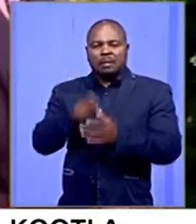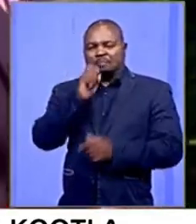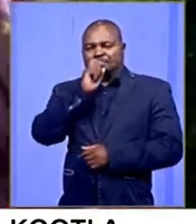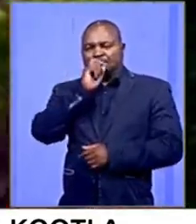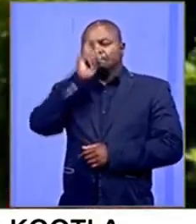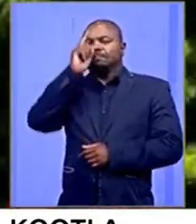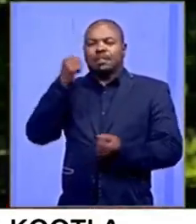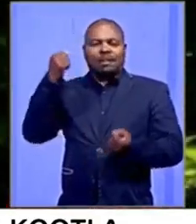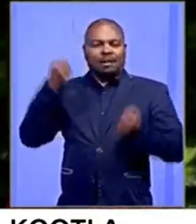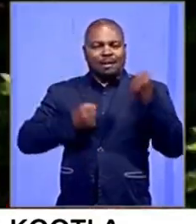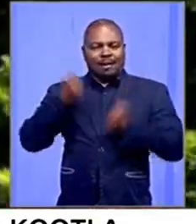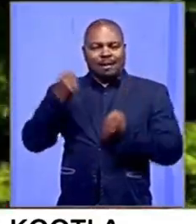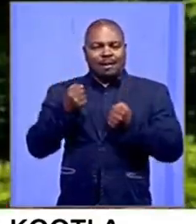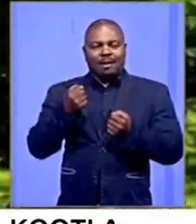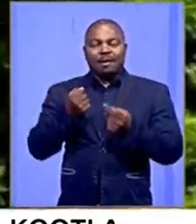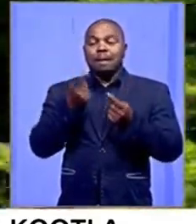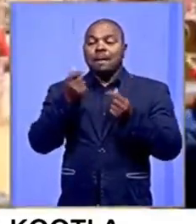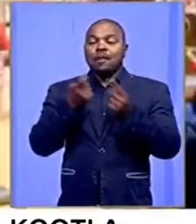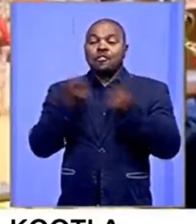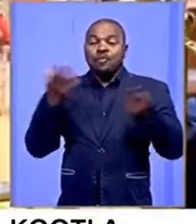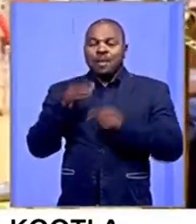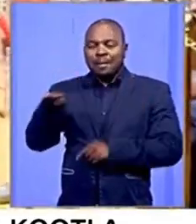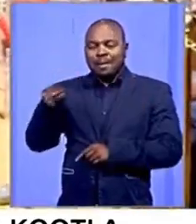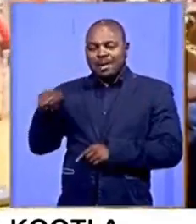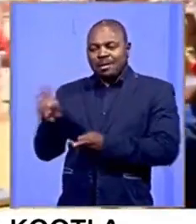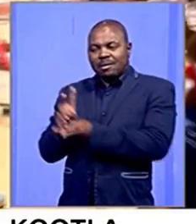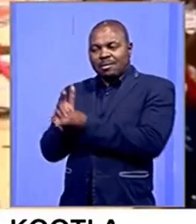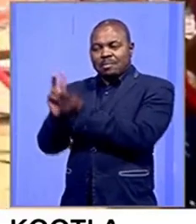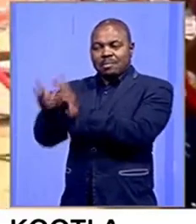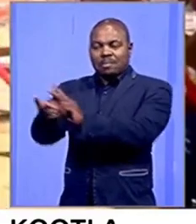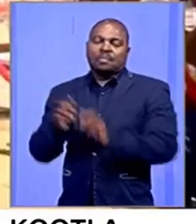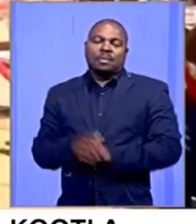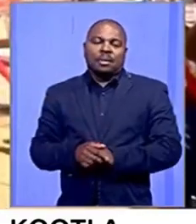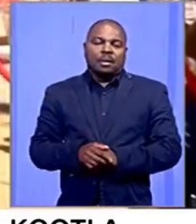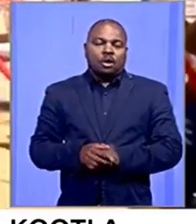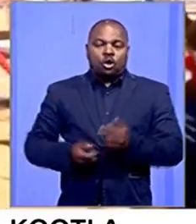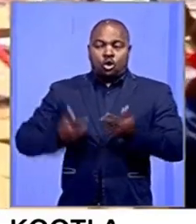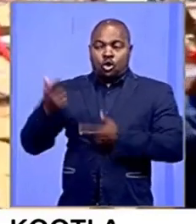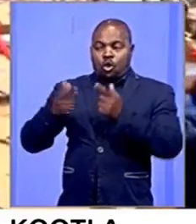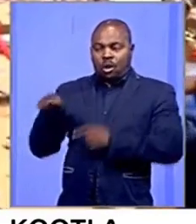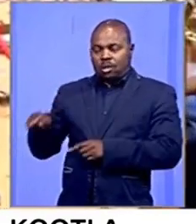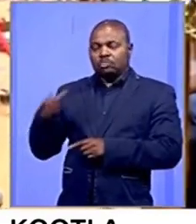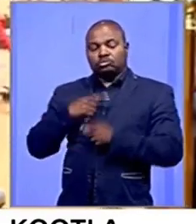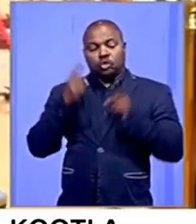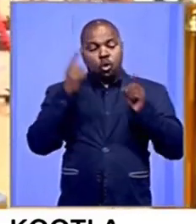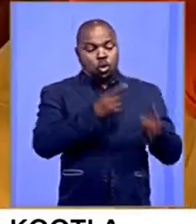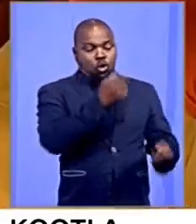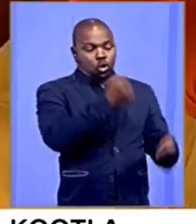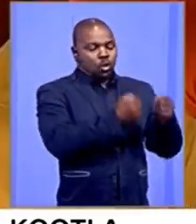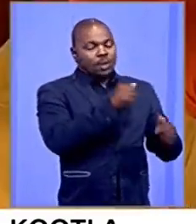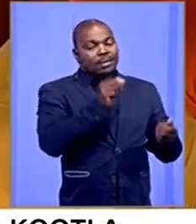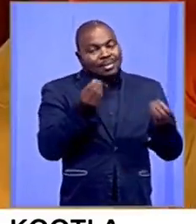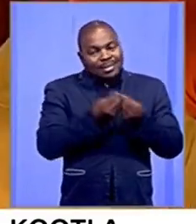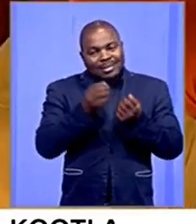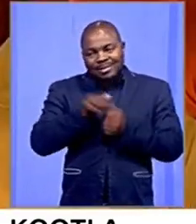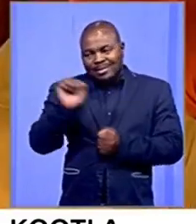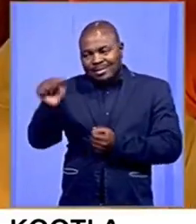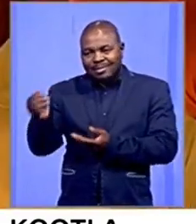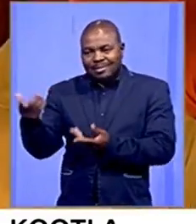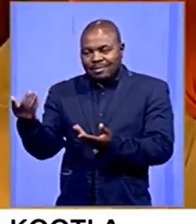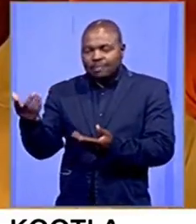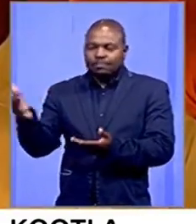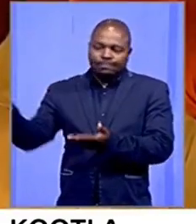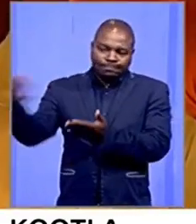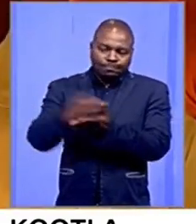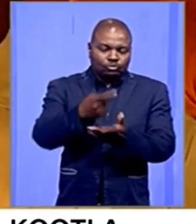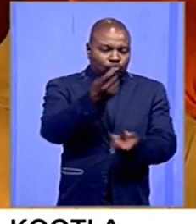a di rekilego ka mašeleng ao a adimilego go tšwa go panka yeno. Boramolao ba laetše sherifo gore e rekiše dithoto tša Mphephura